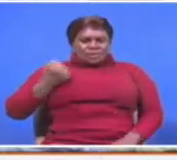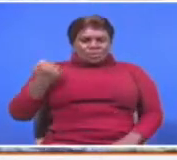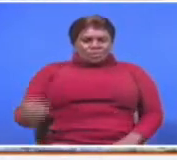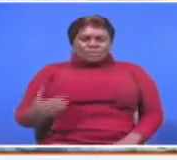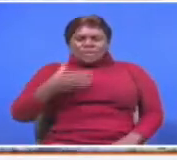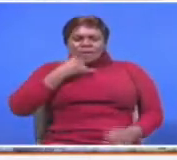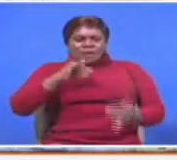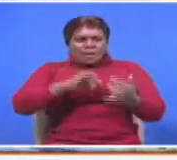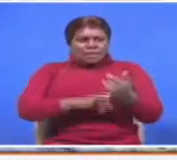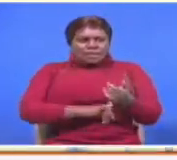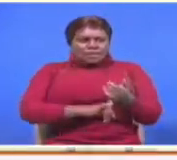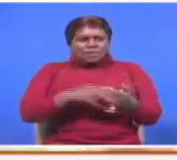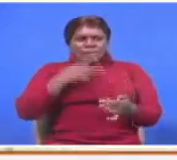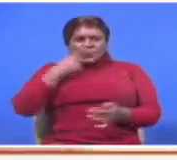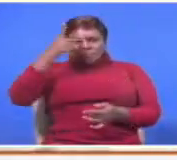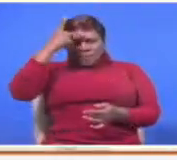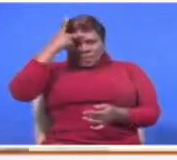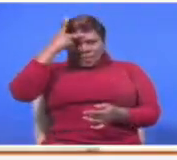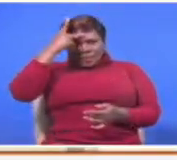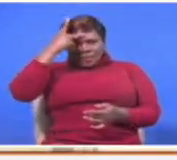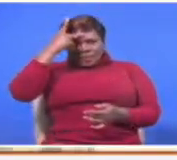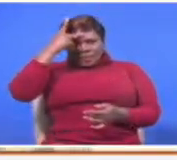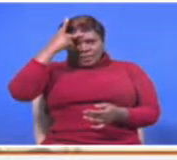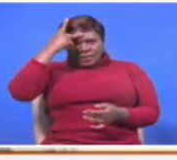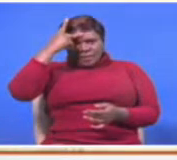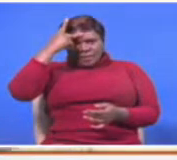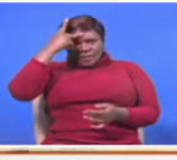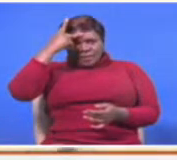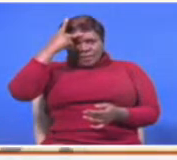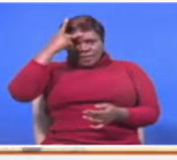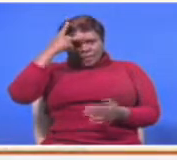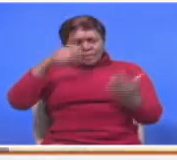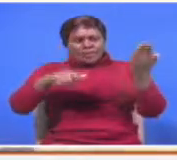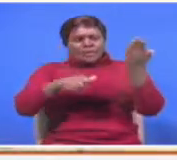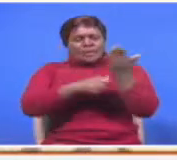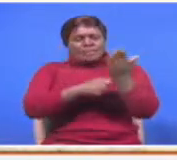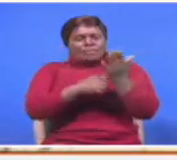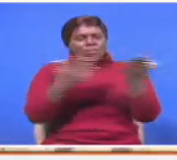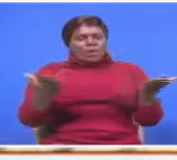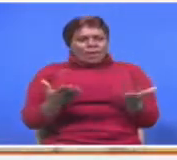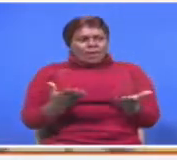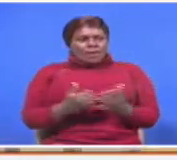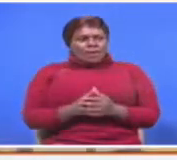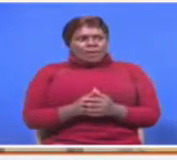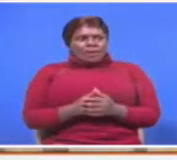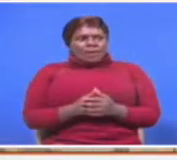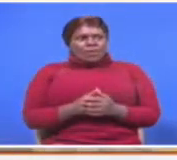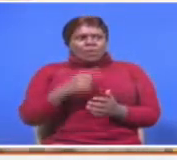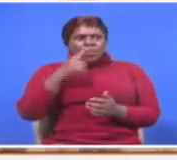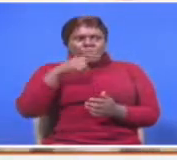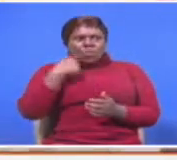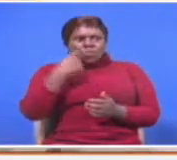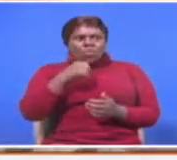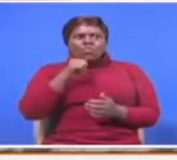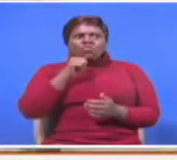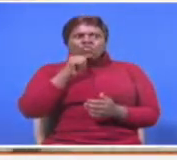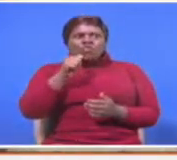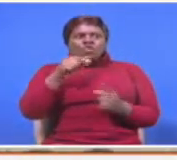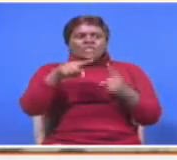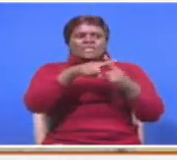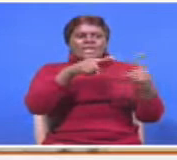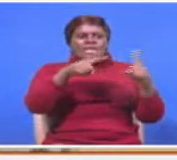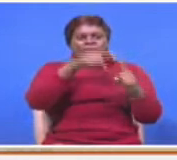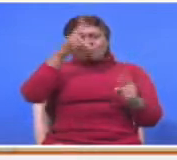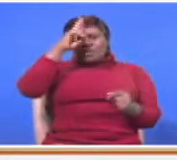husbands and parents. Tell us which of those names read by Wopio and I who was not killed by the